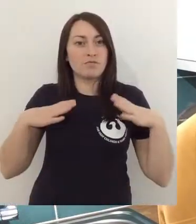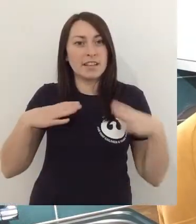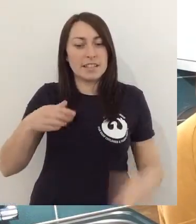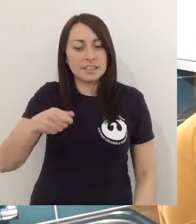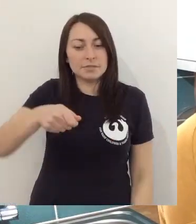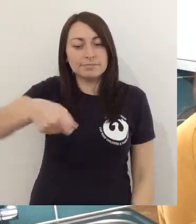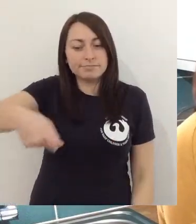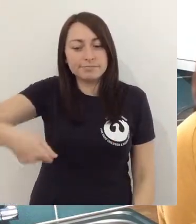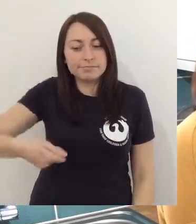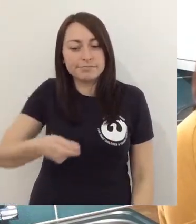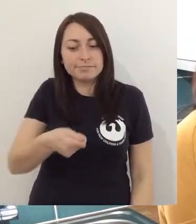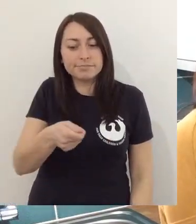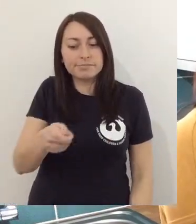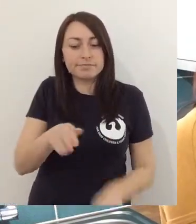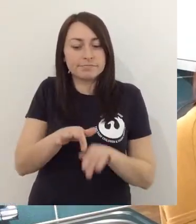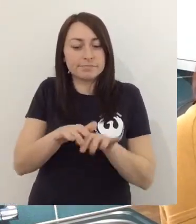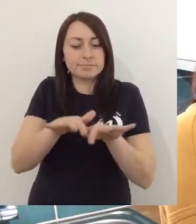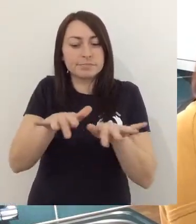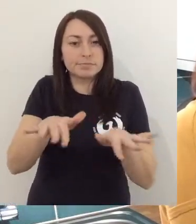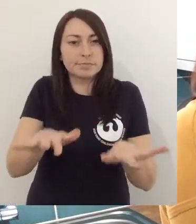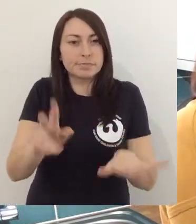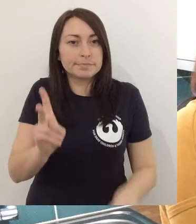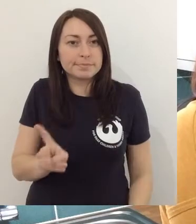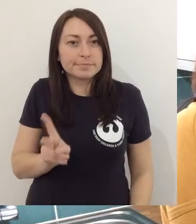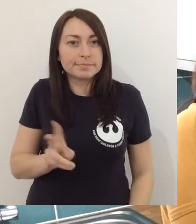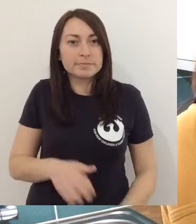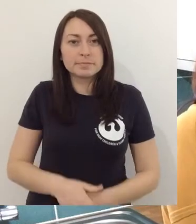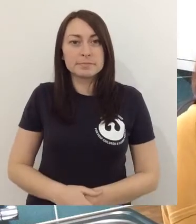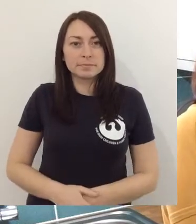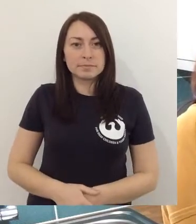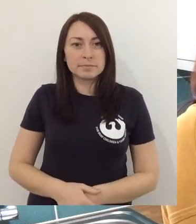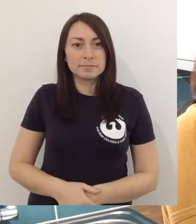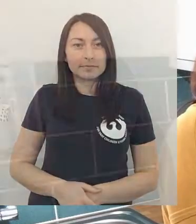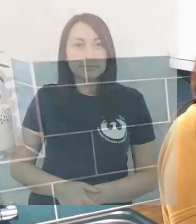Get ready to move it around again.